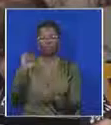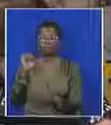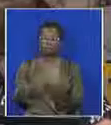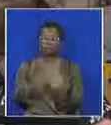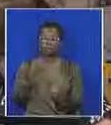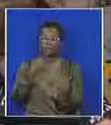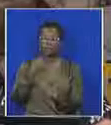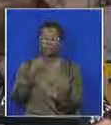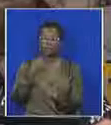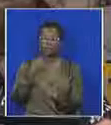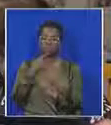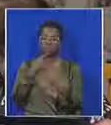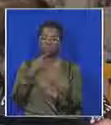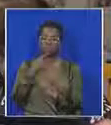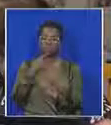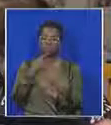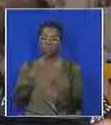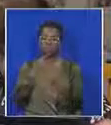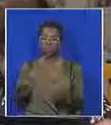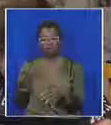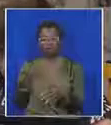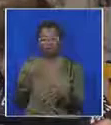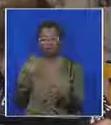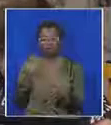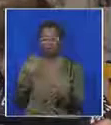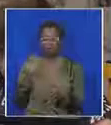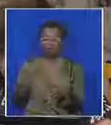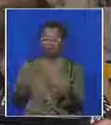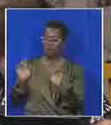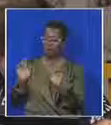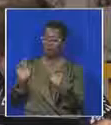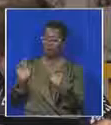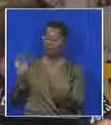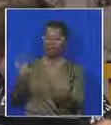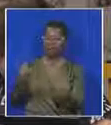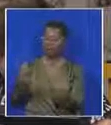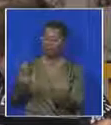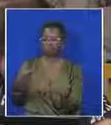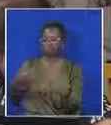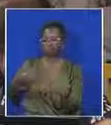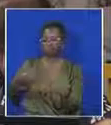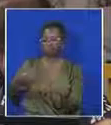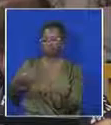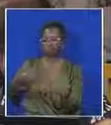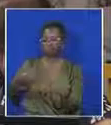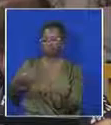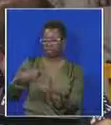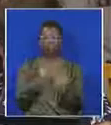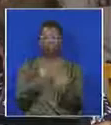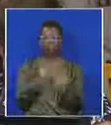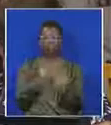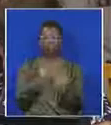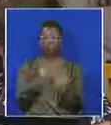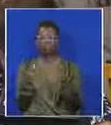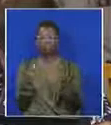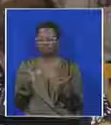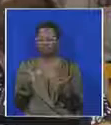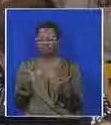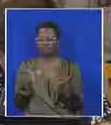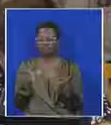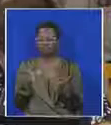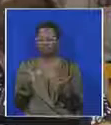50% of workers believed that with no violence, they would not get their pay increase, you did nothing. How can we then